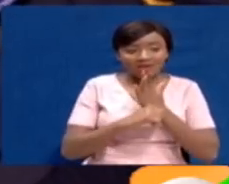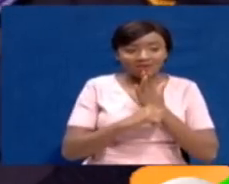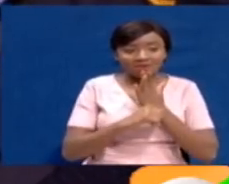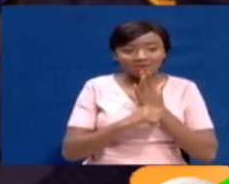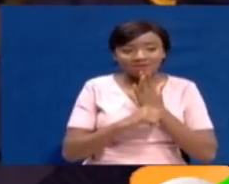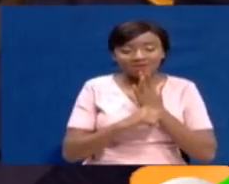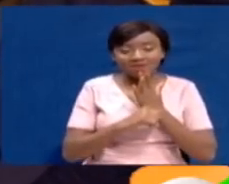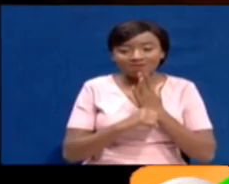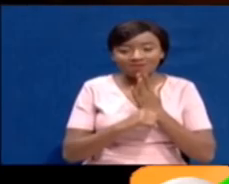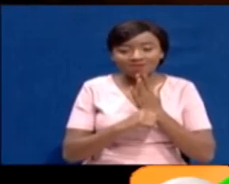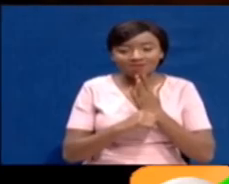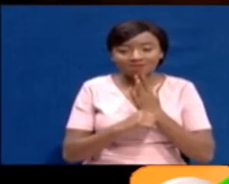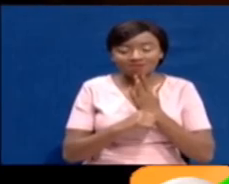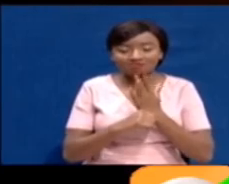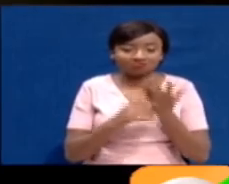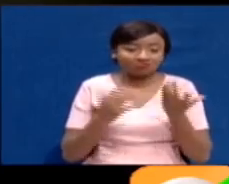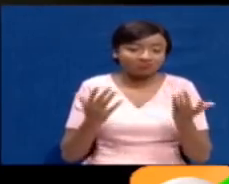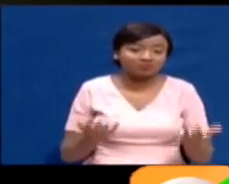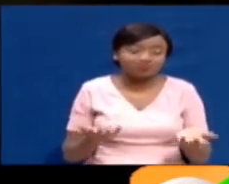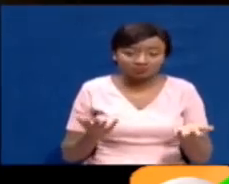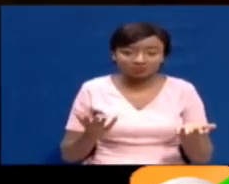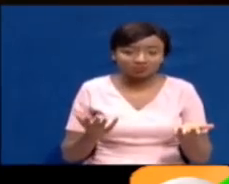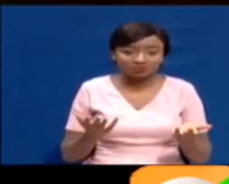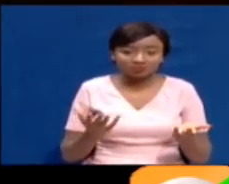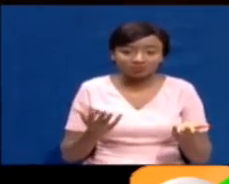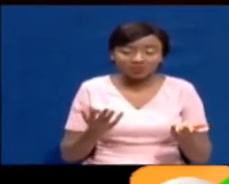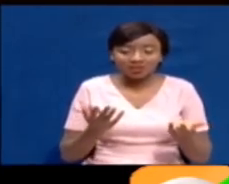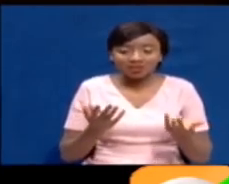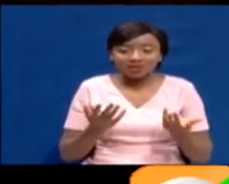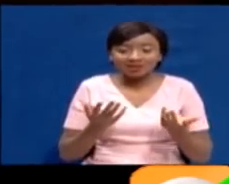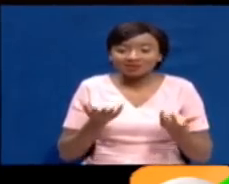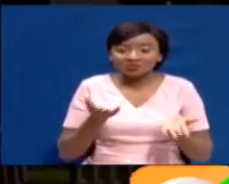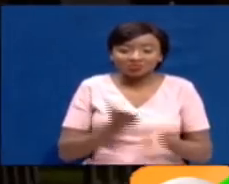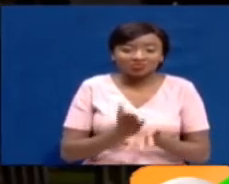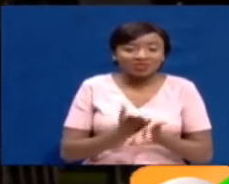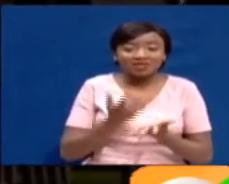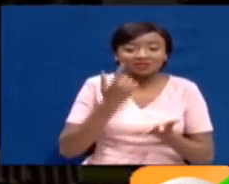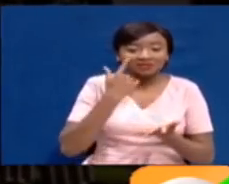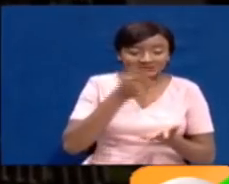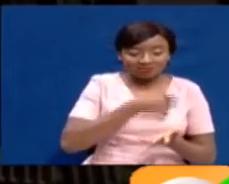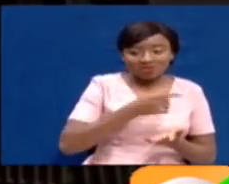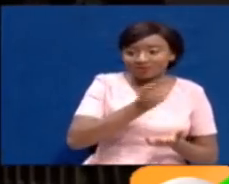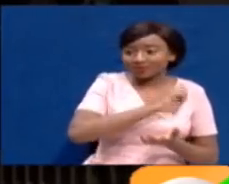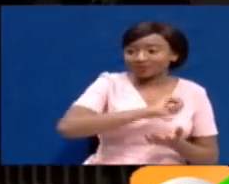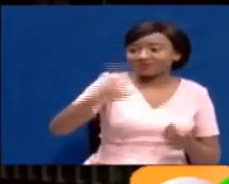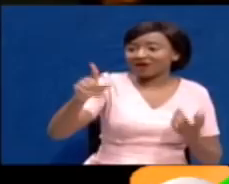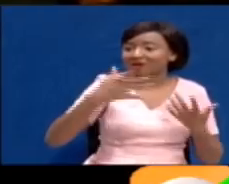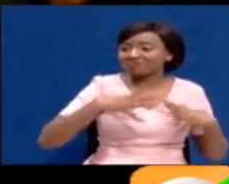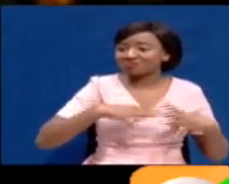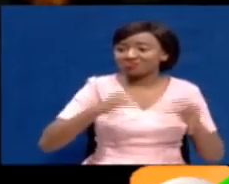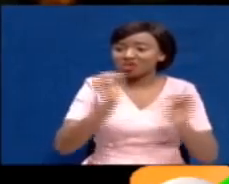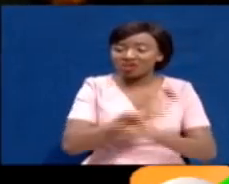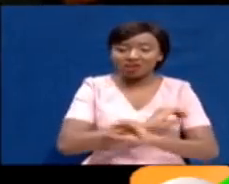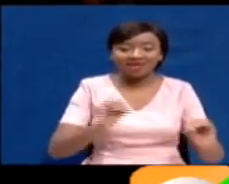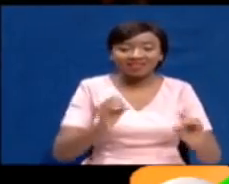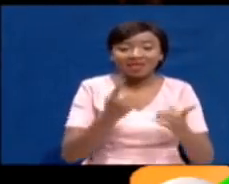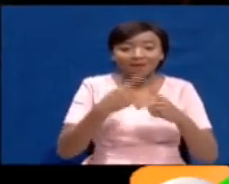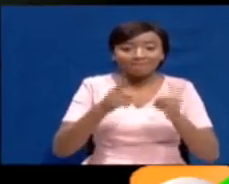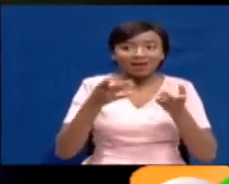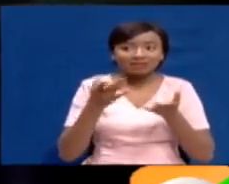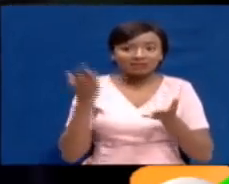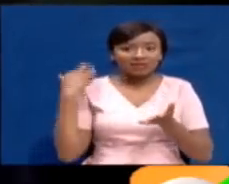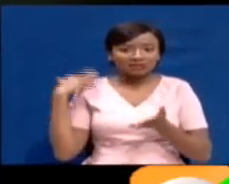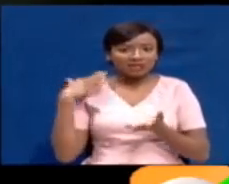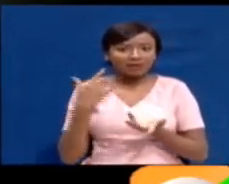Ronald Nyasingam. Suritu naona kutoka huko mwisho mpaka kule huko. Eh? Kitambo hii town ni matatu,